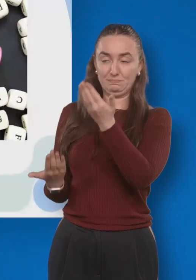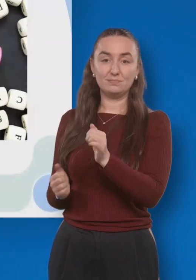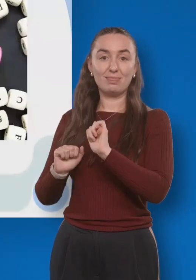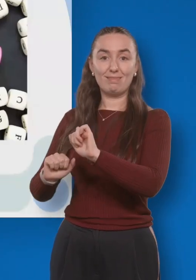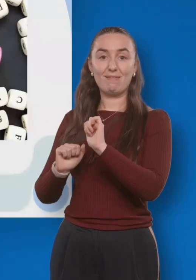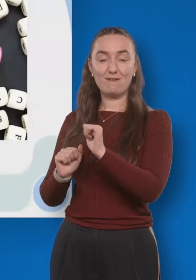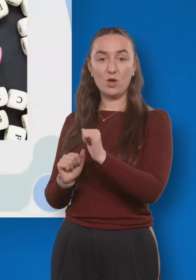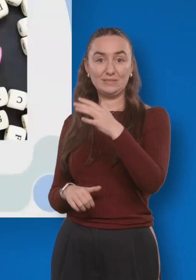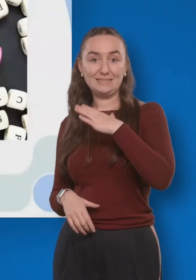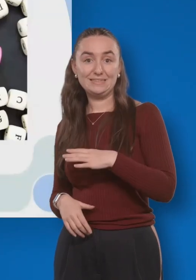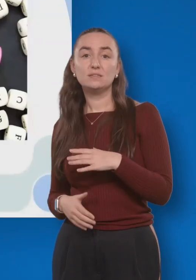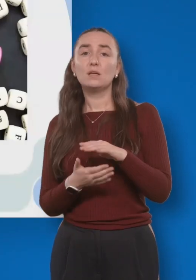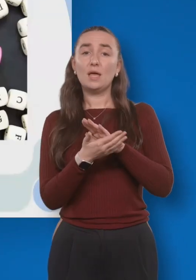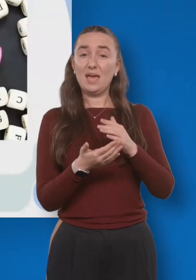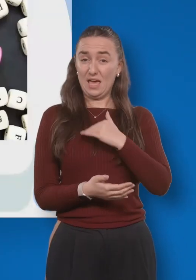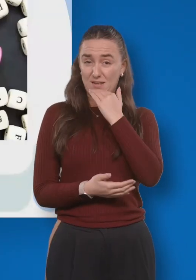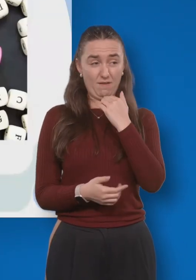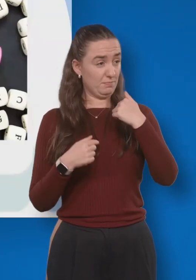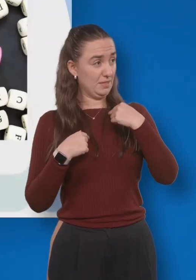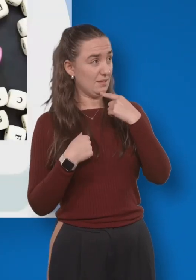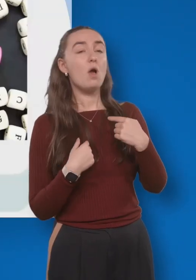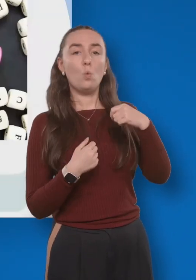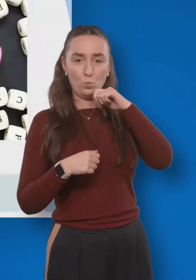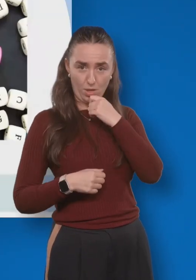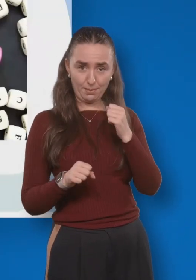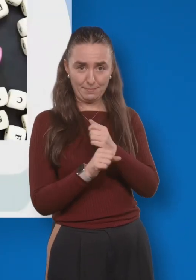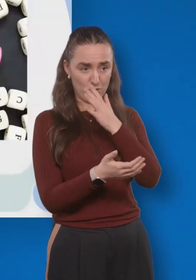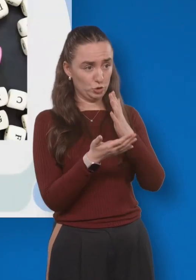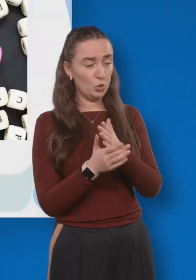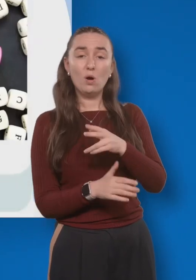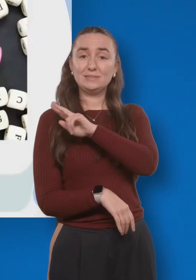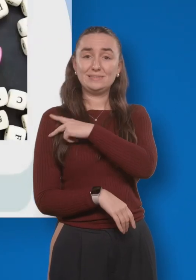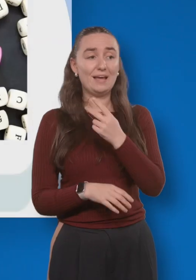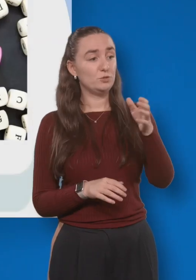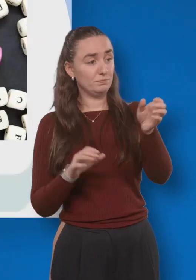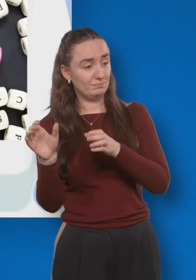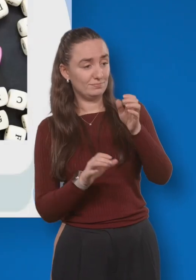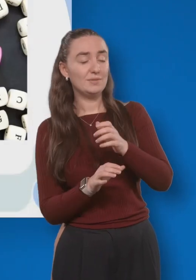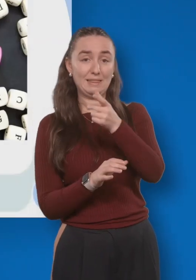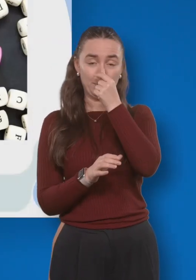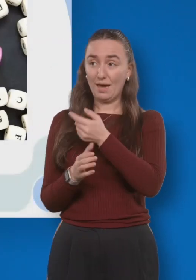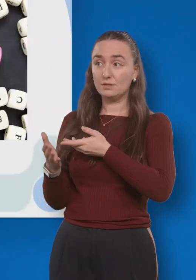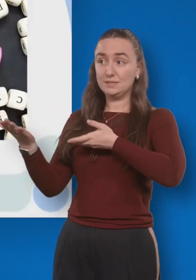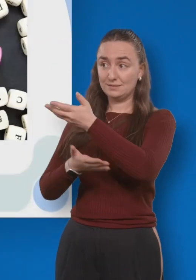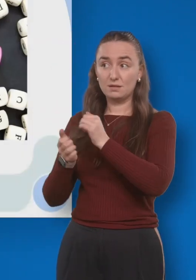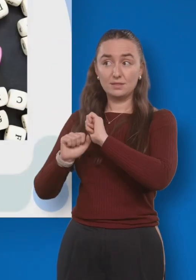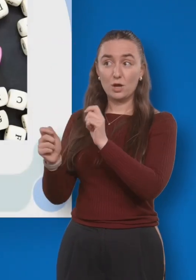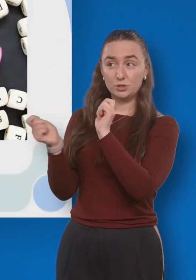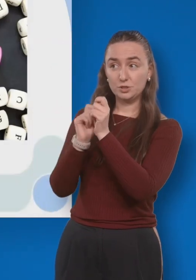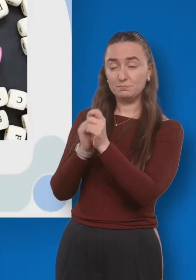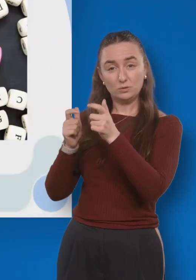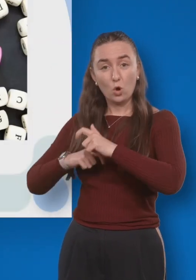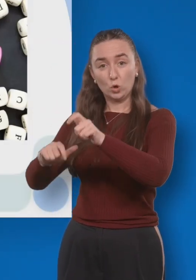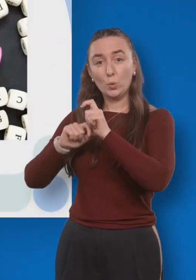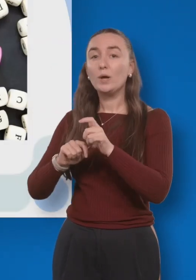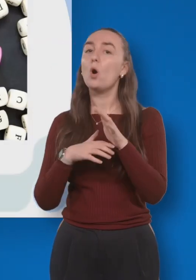sufficient to say that I will consider representation and recruitment and will ensure recruited staff have the opportunity to discuss adjustments on an ongoing basis? Or